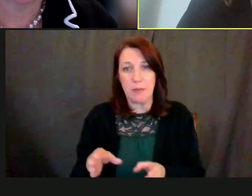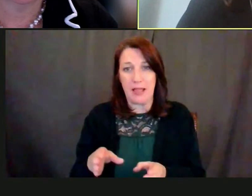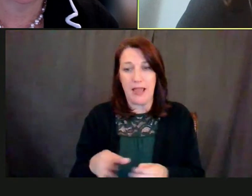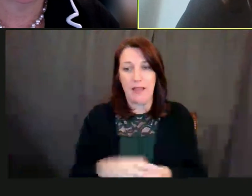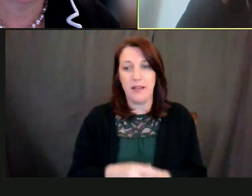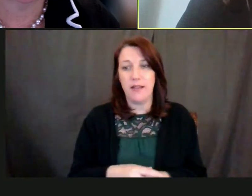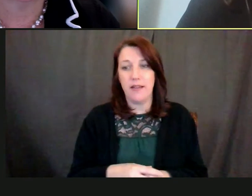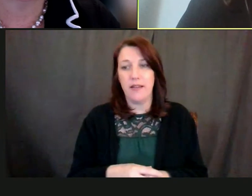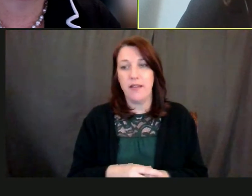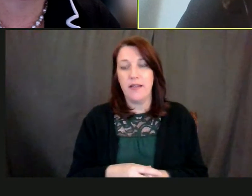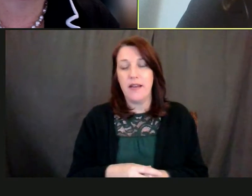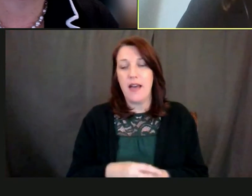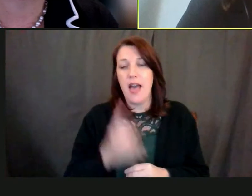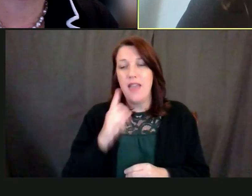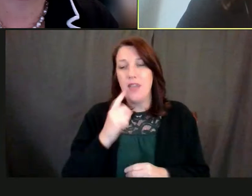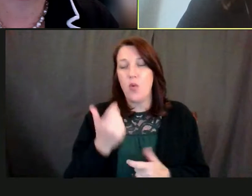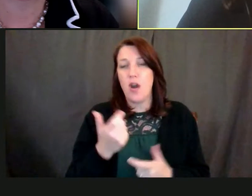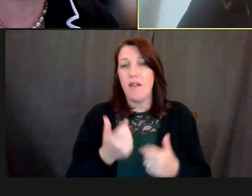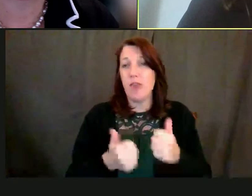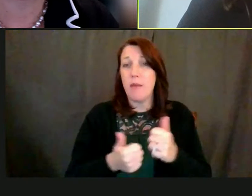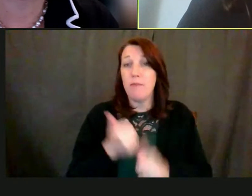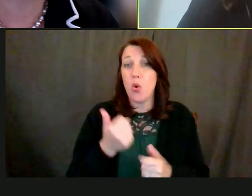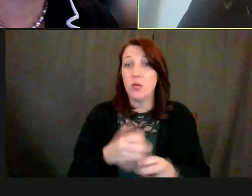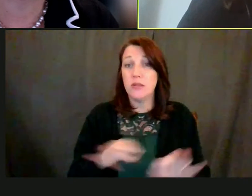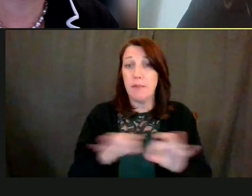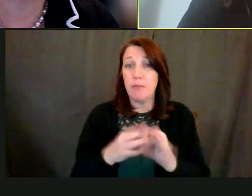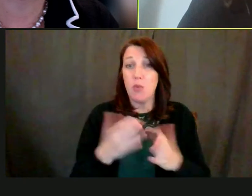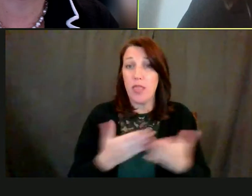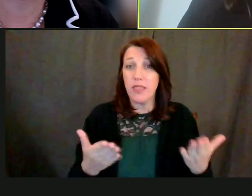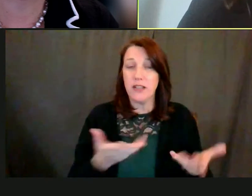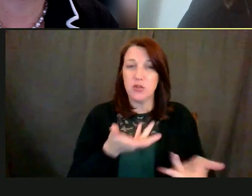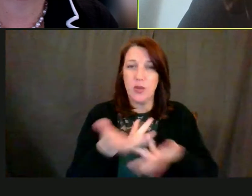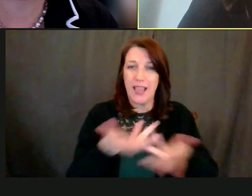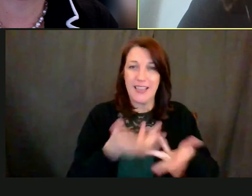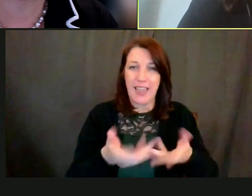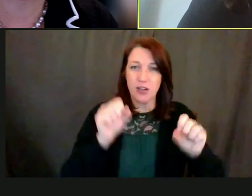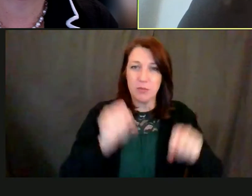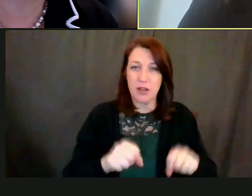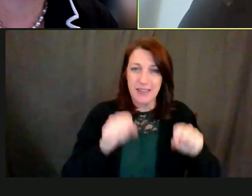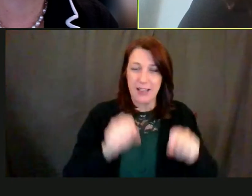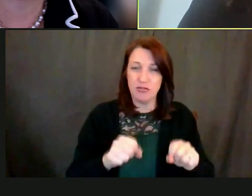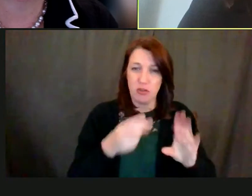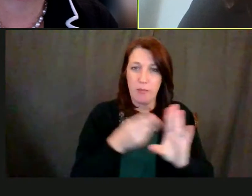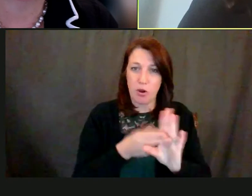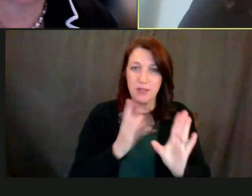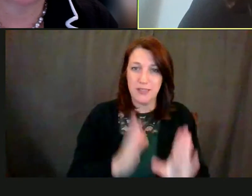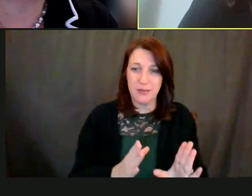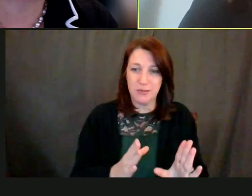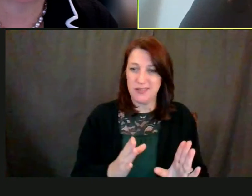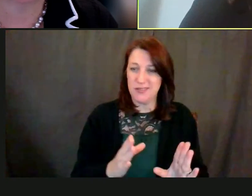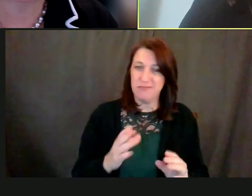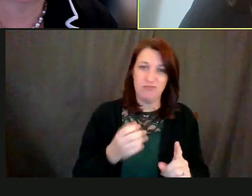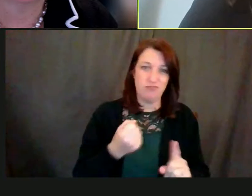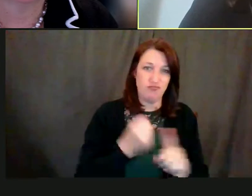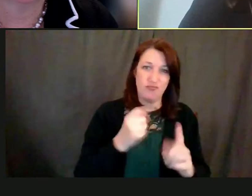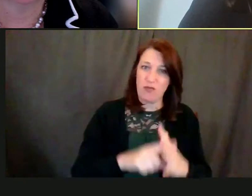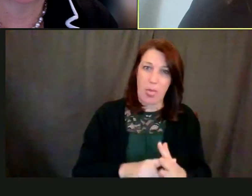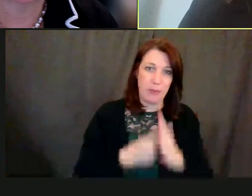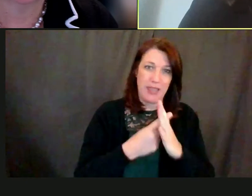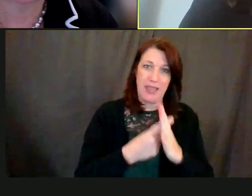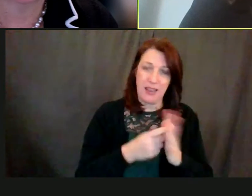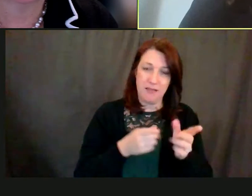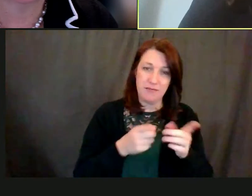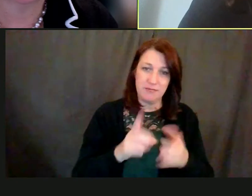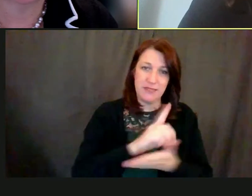And I think one of the most important things is to engage the potential participants from the very beginning in your study design. Are